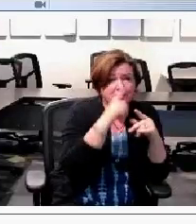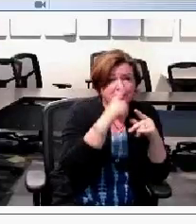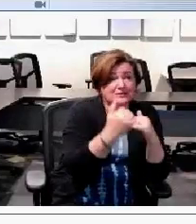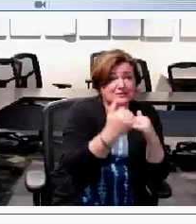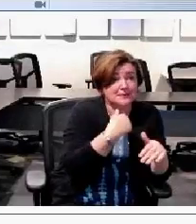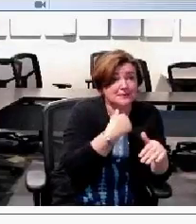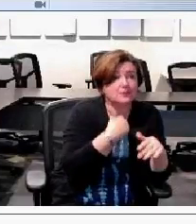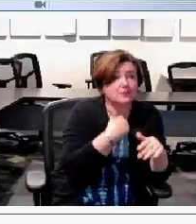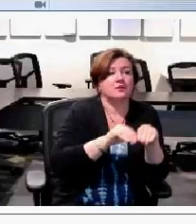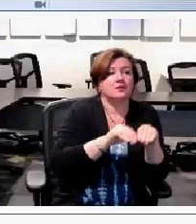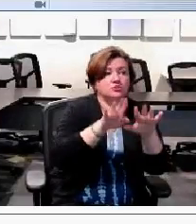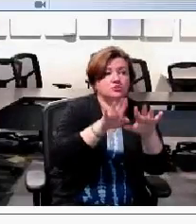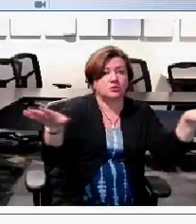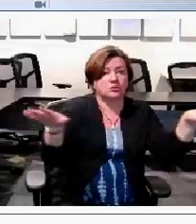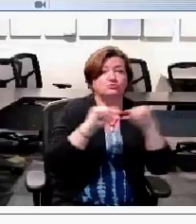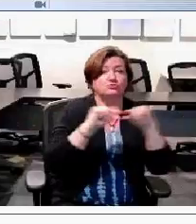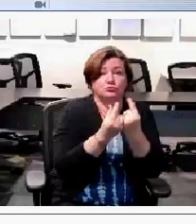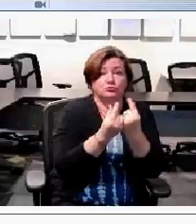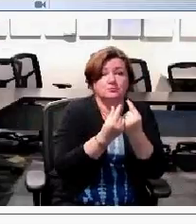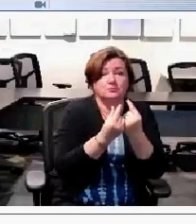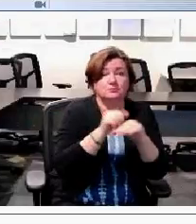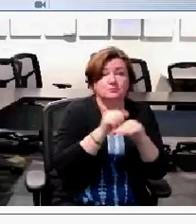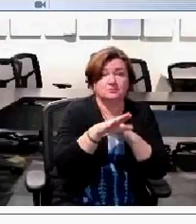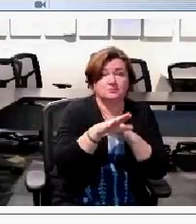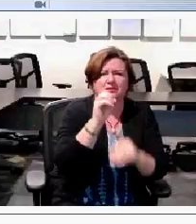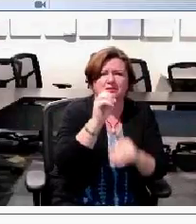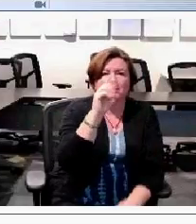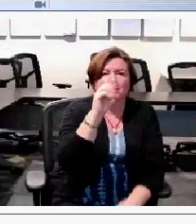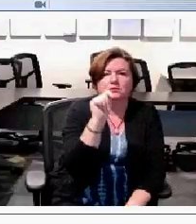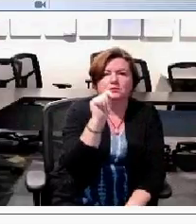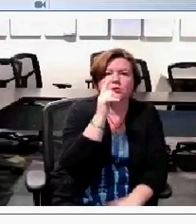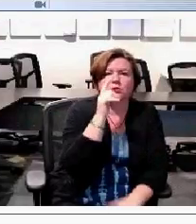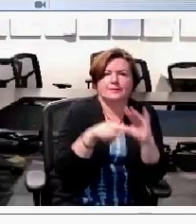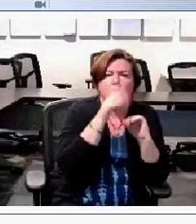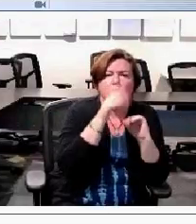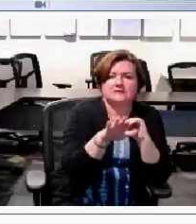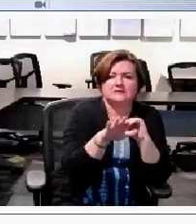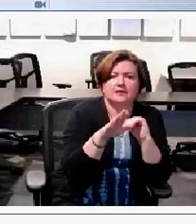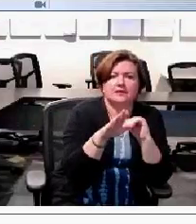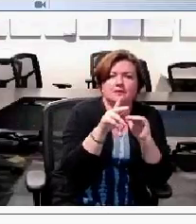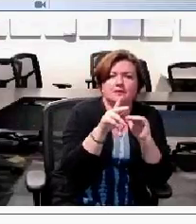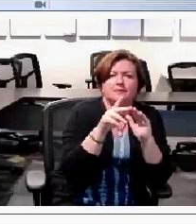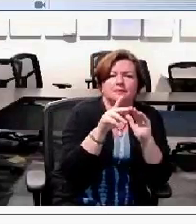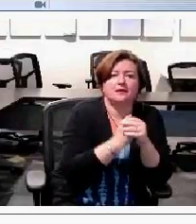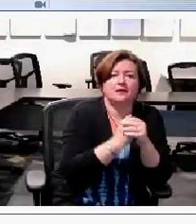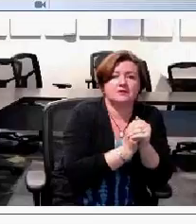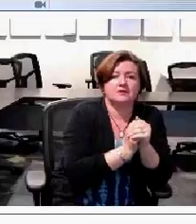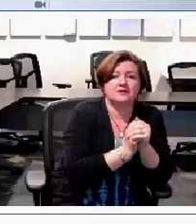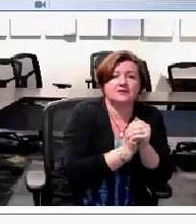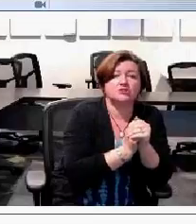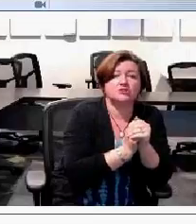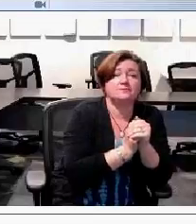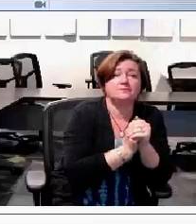them with the group by next October email. I think that's great. Do you have a